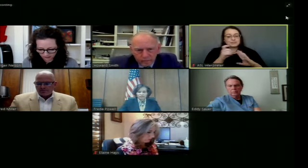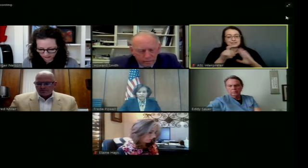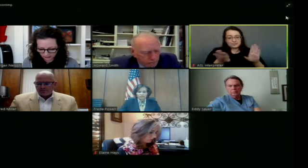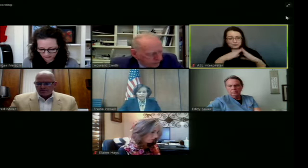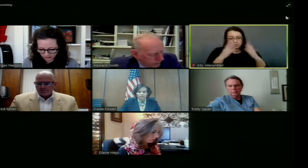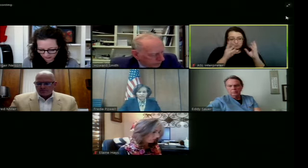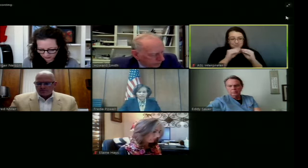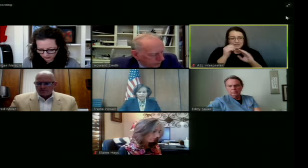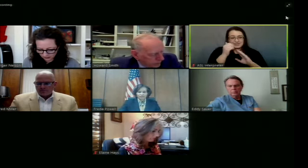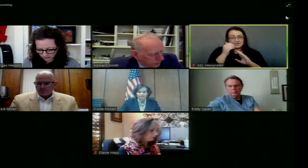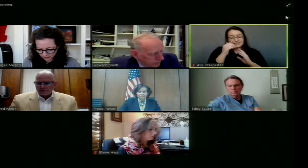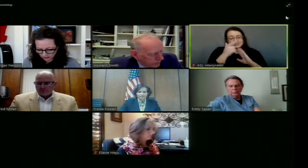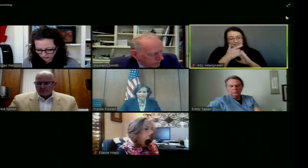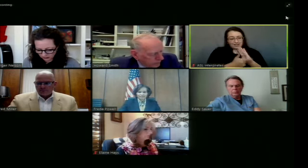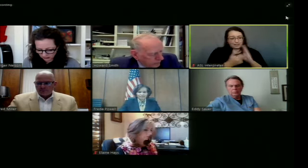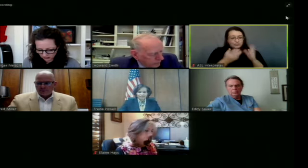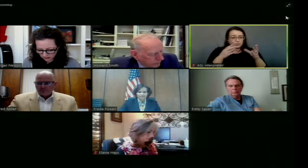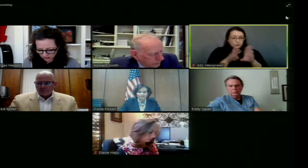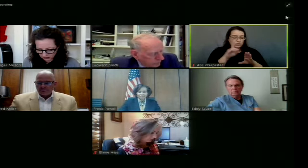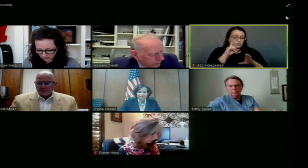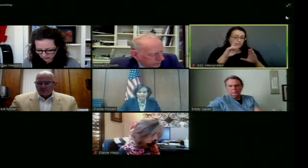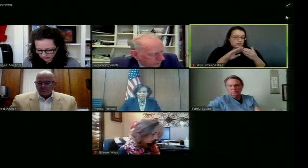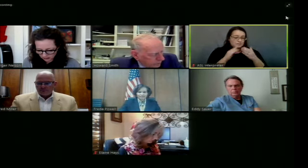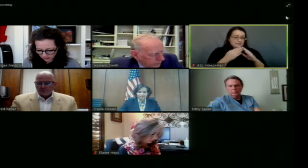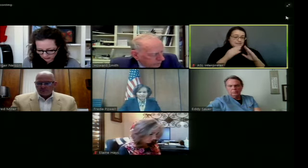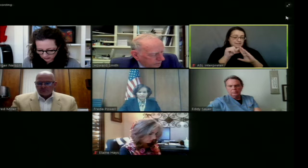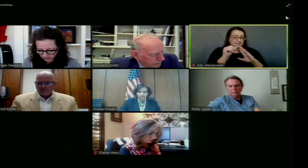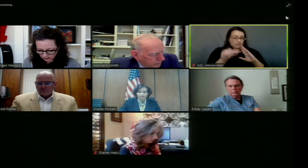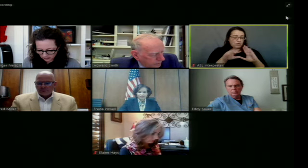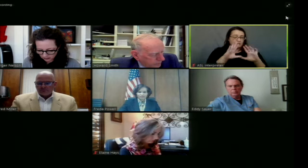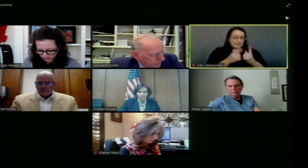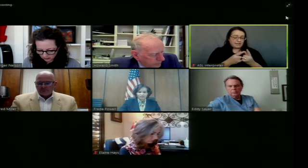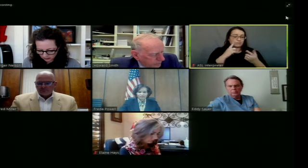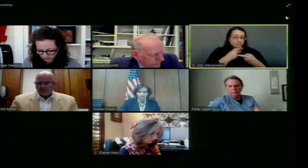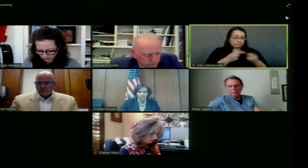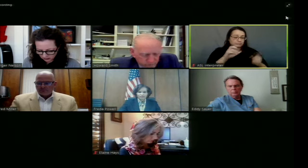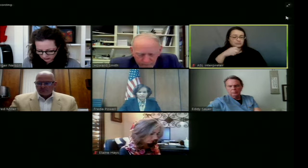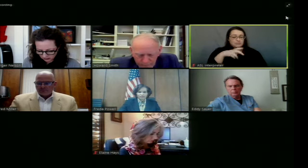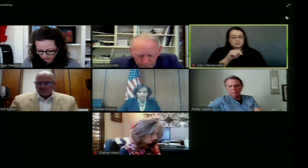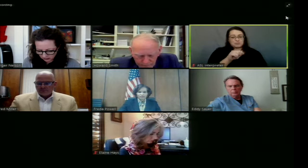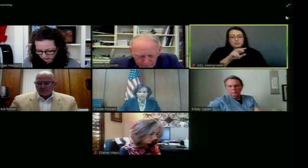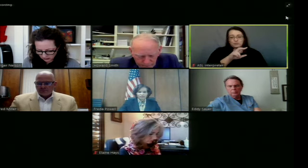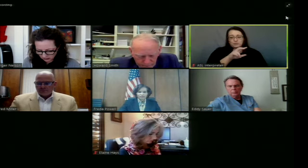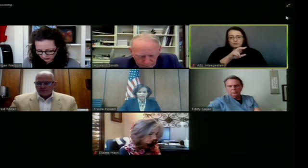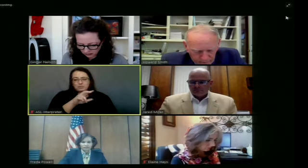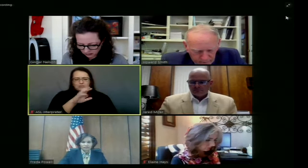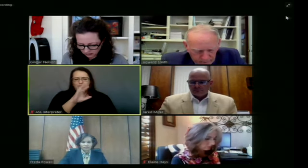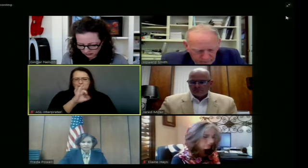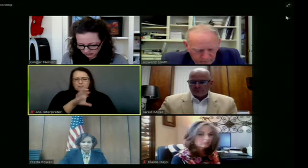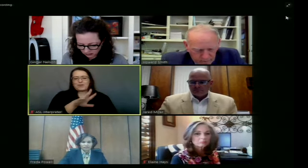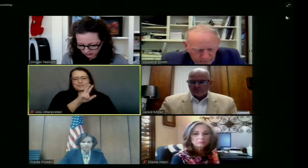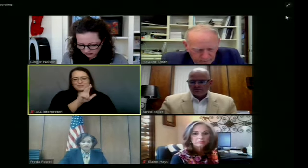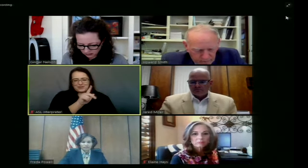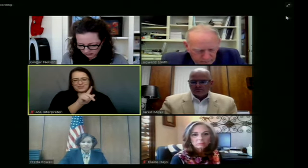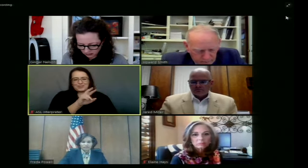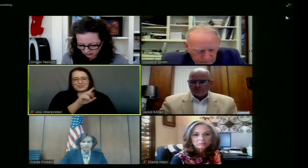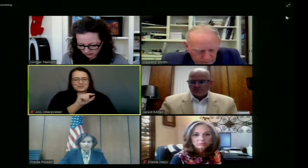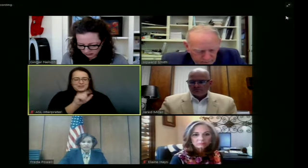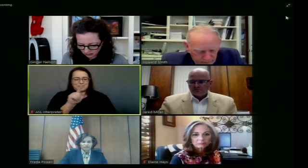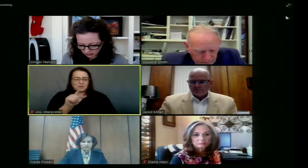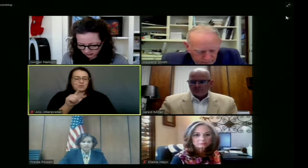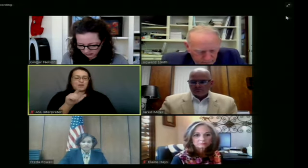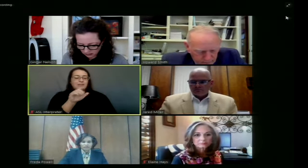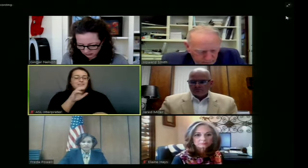the Means Act closed session of the Amarillo City Council was announced on February the 23rd, 2021, at 3.06 p.m. under the following authority.